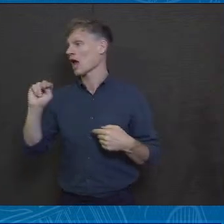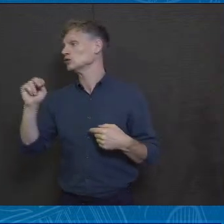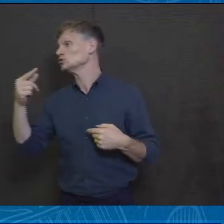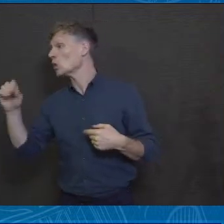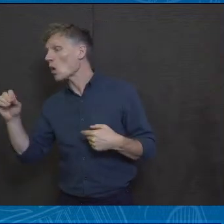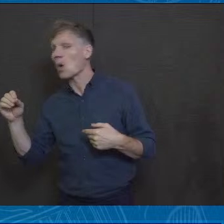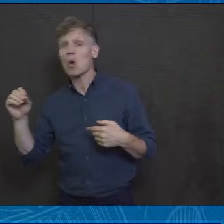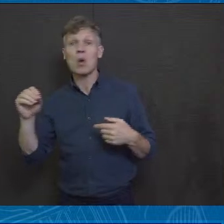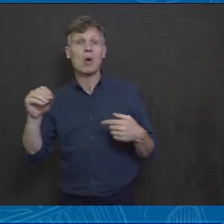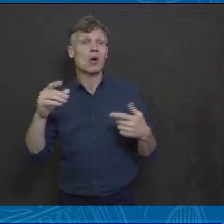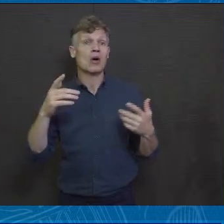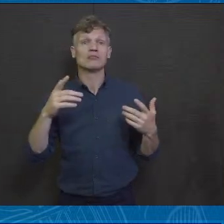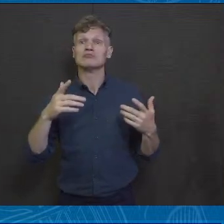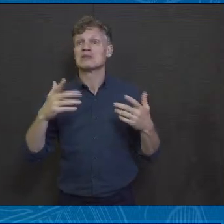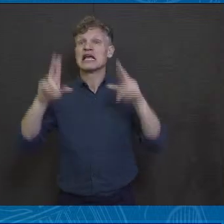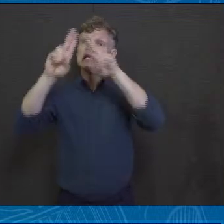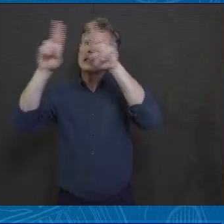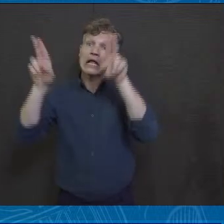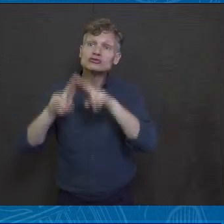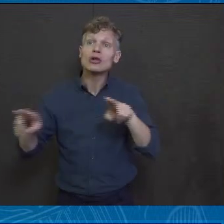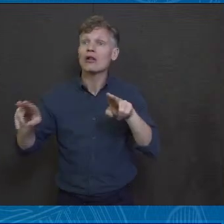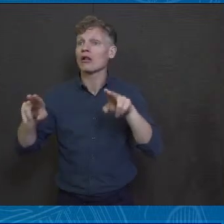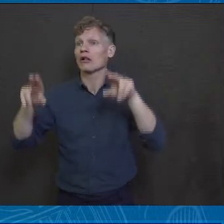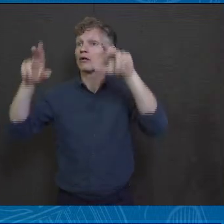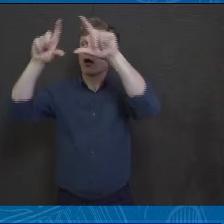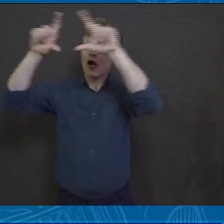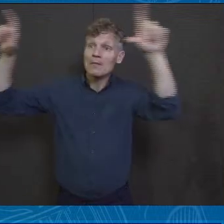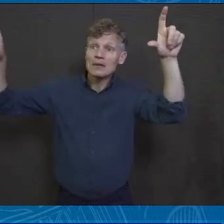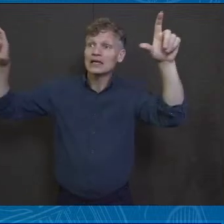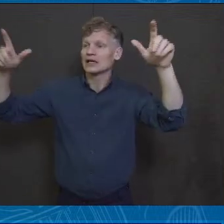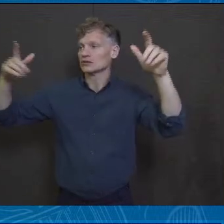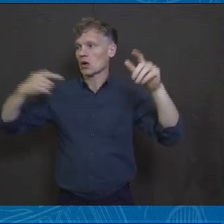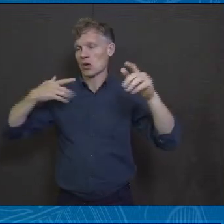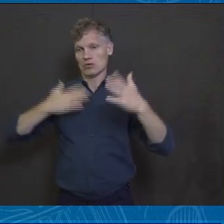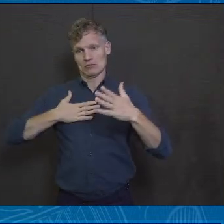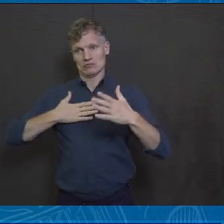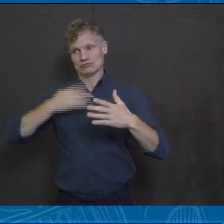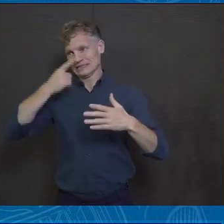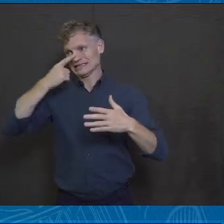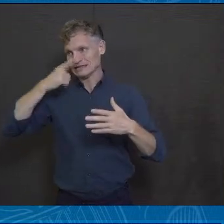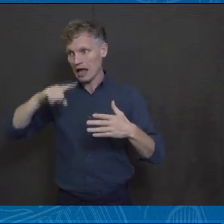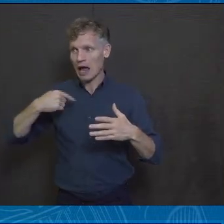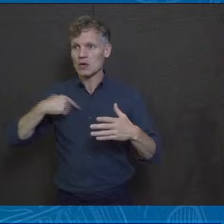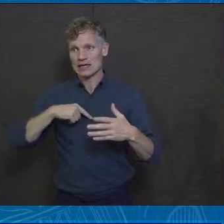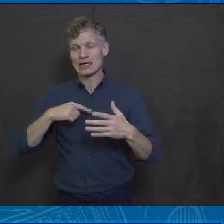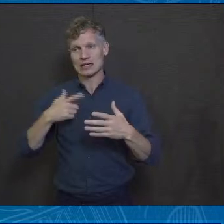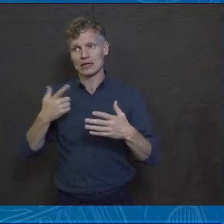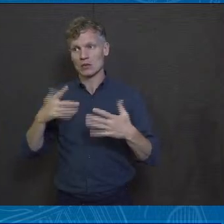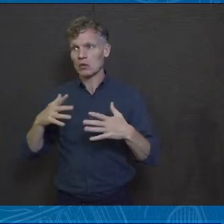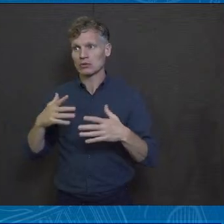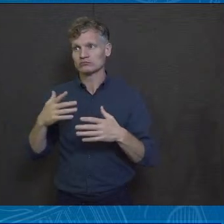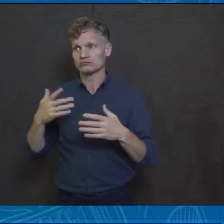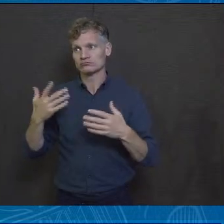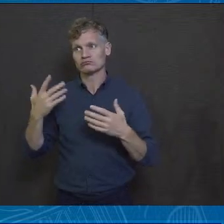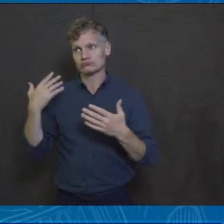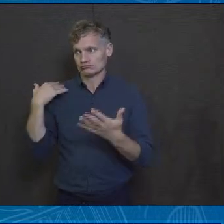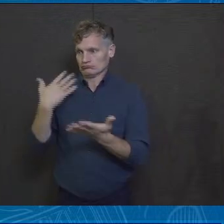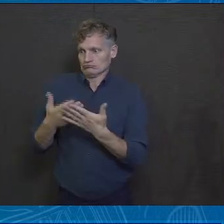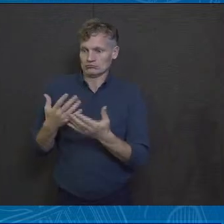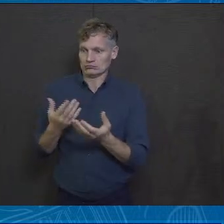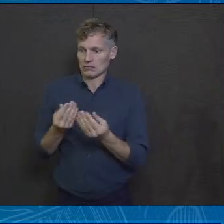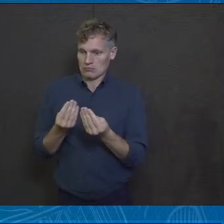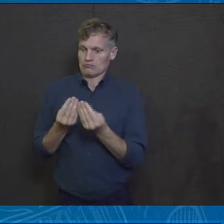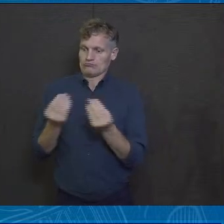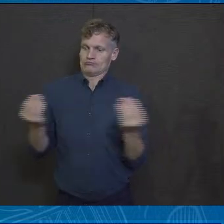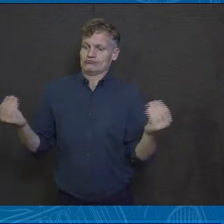also international cooperation. So we done a lot in our country. We think that it's gonna be like